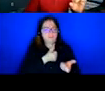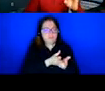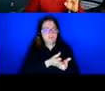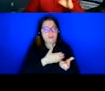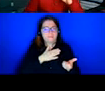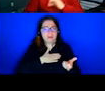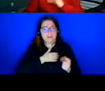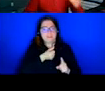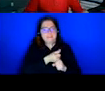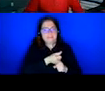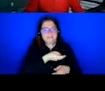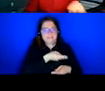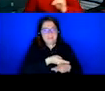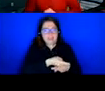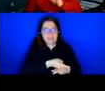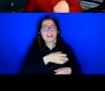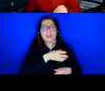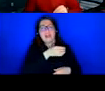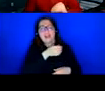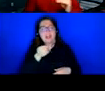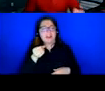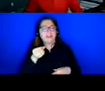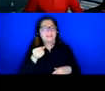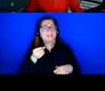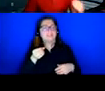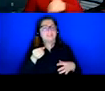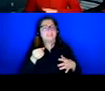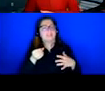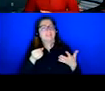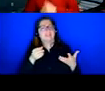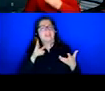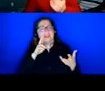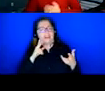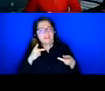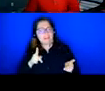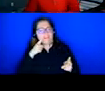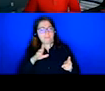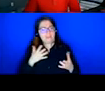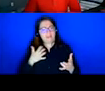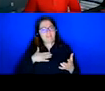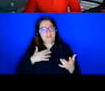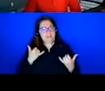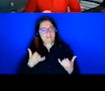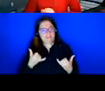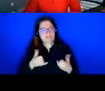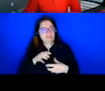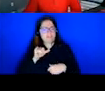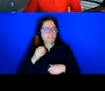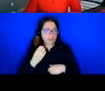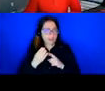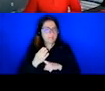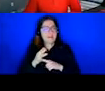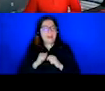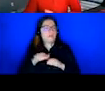ensuring that too, am allowing that in that space in my current job, in my new work? How can I do that as well? Your